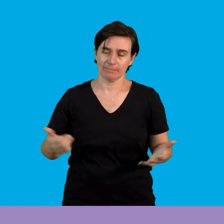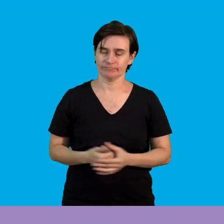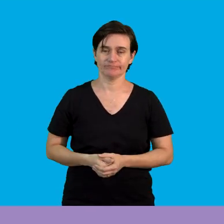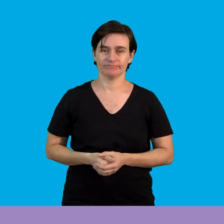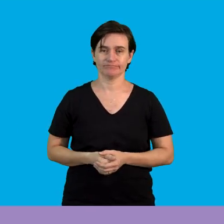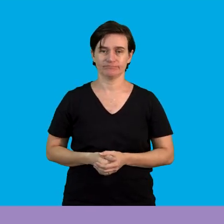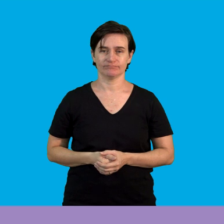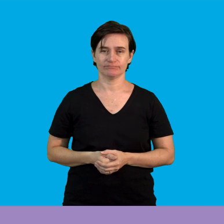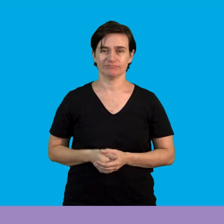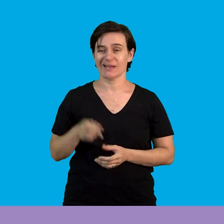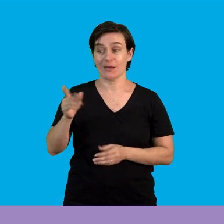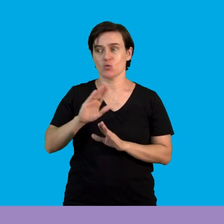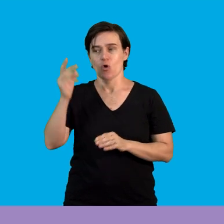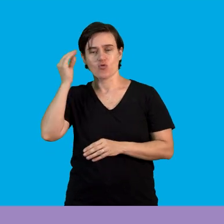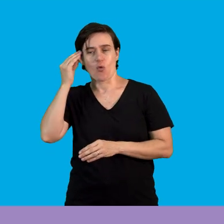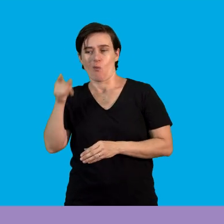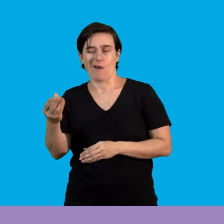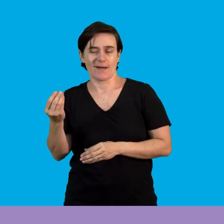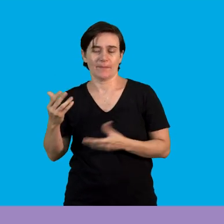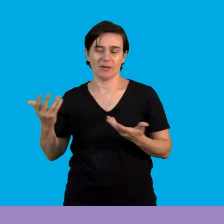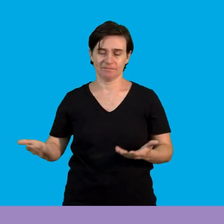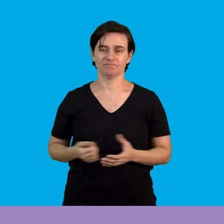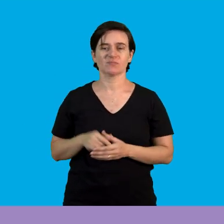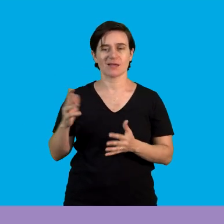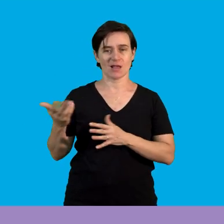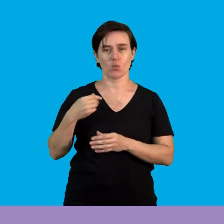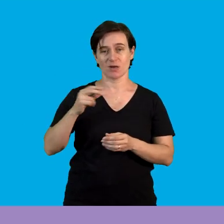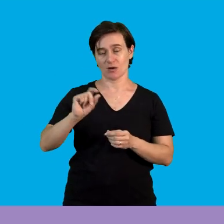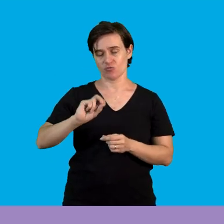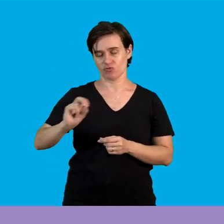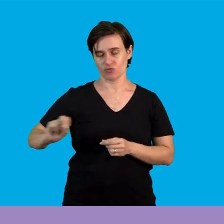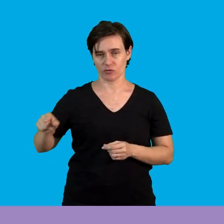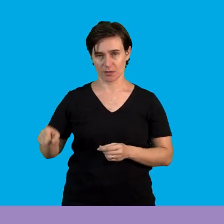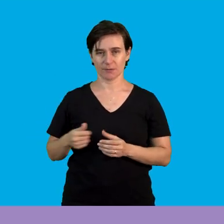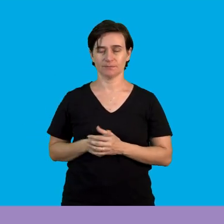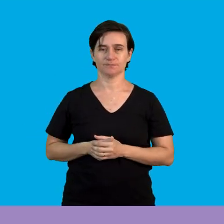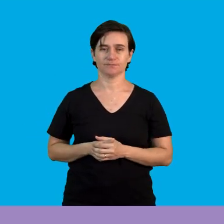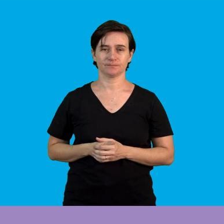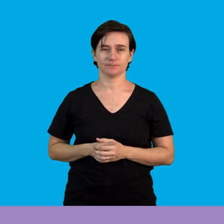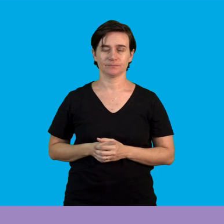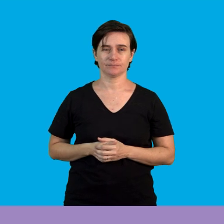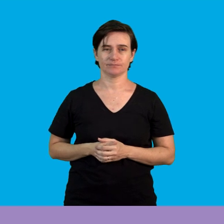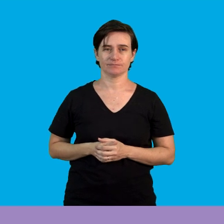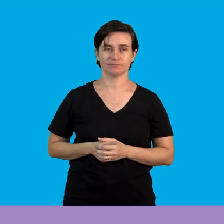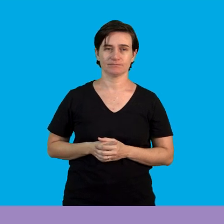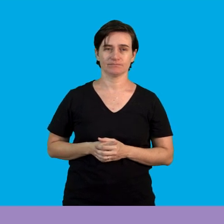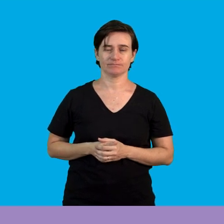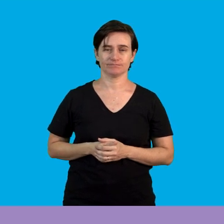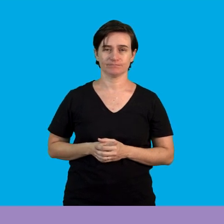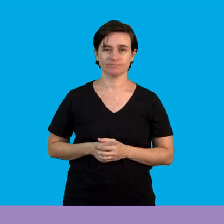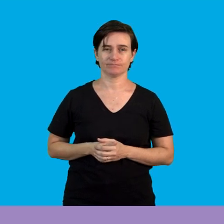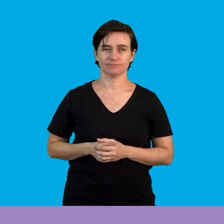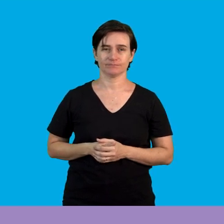MD. That's our unknown number. So that's how we write those sentences into expressions. And we